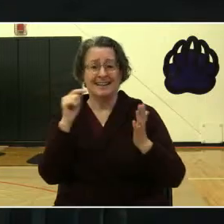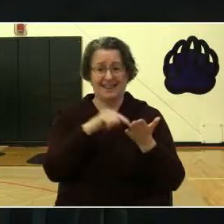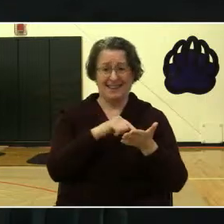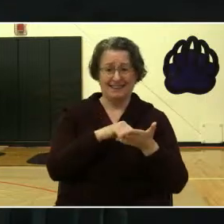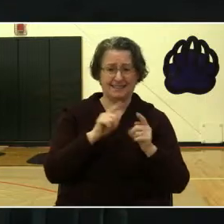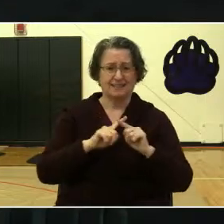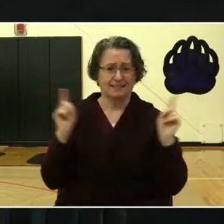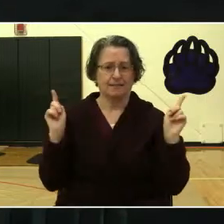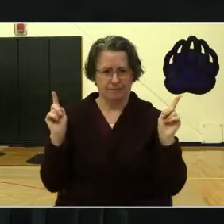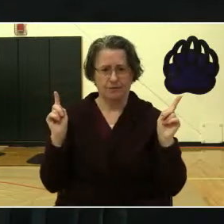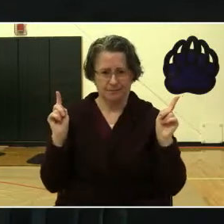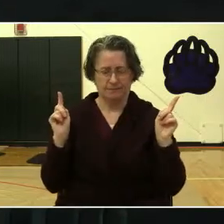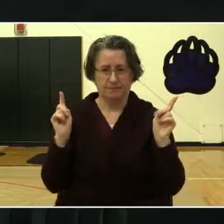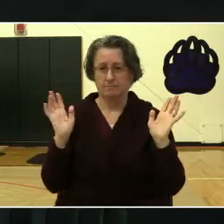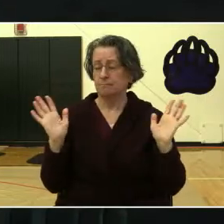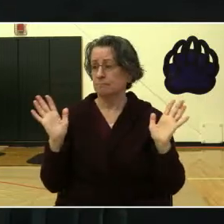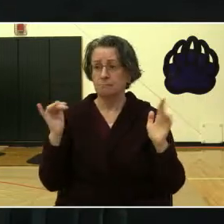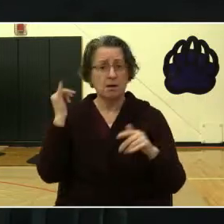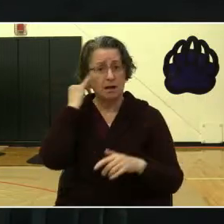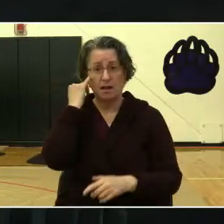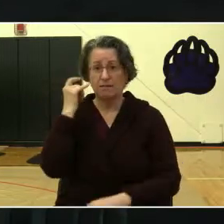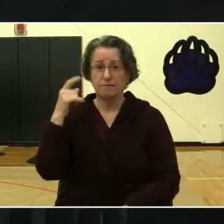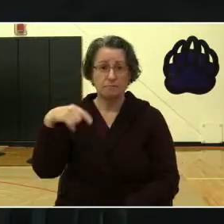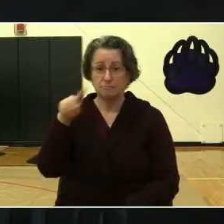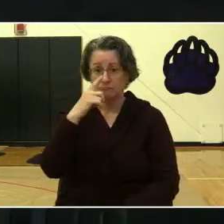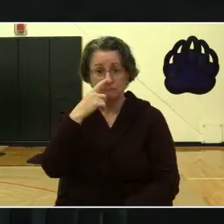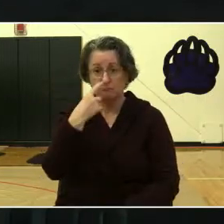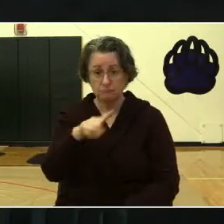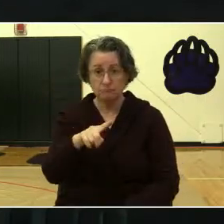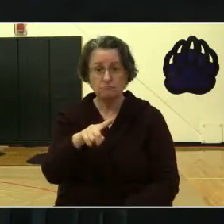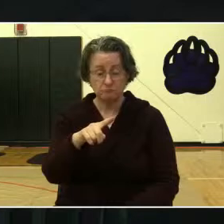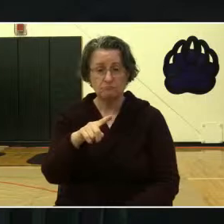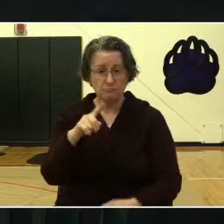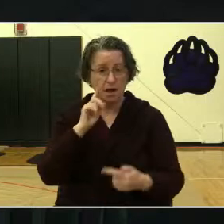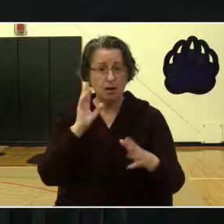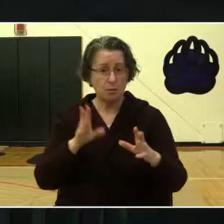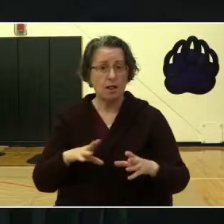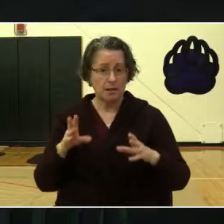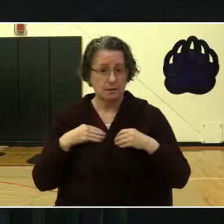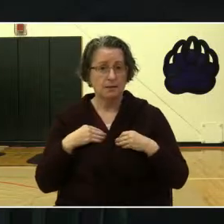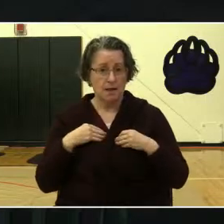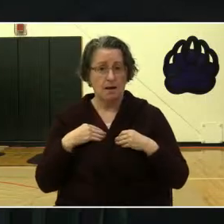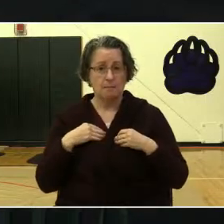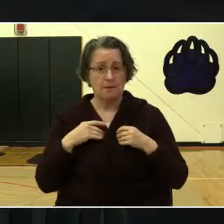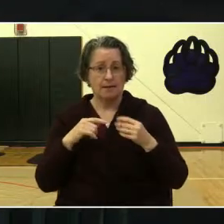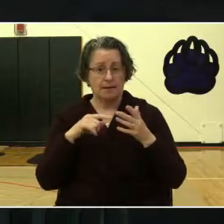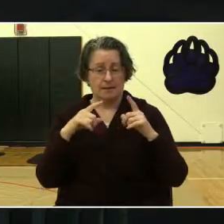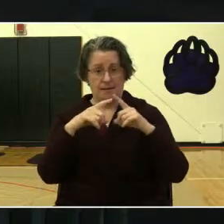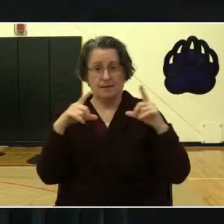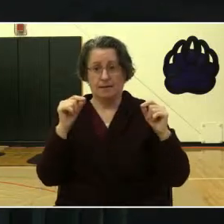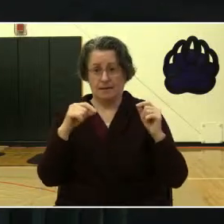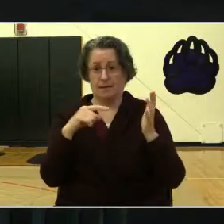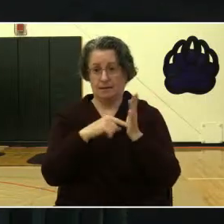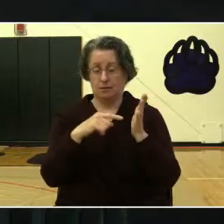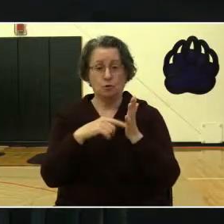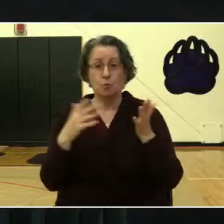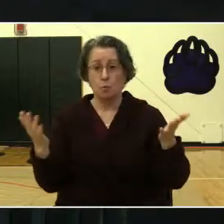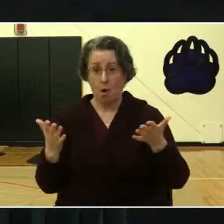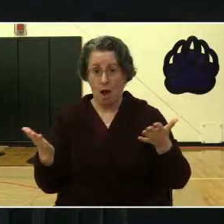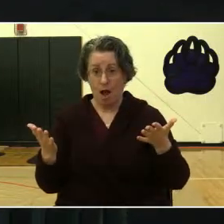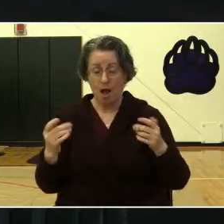um without objection we're going to accept this amendment it's to strike